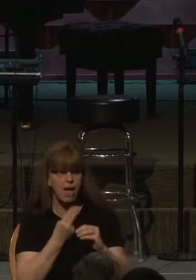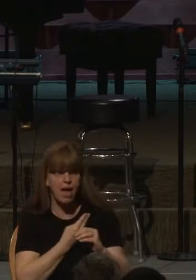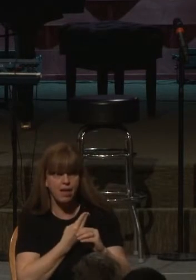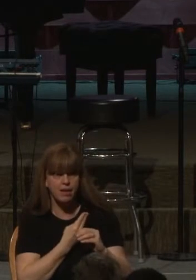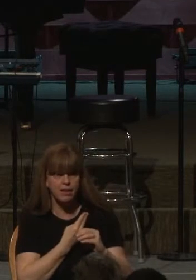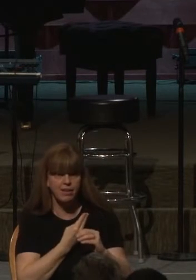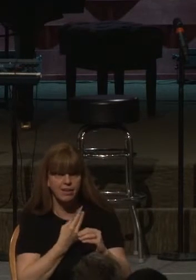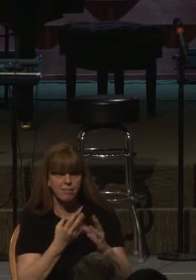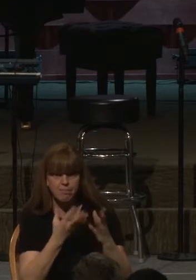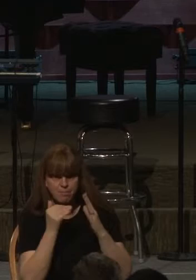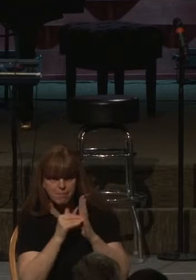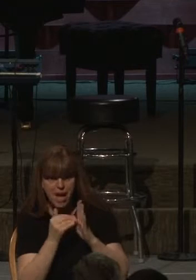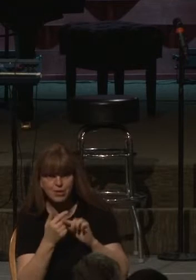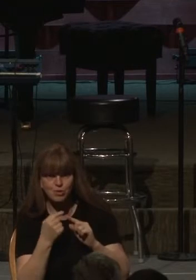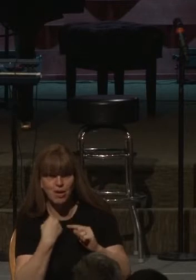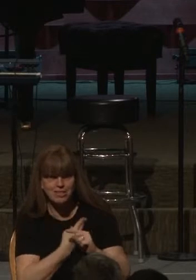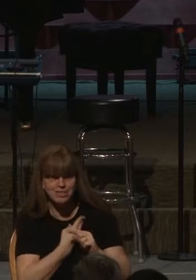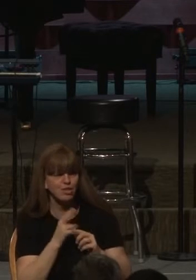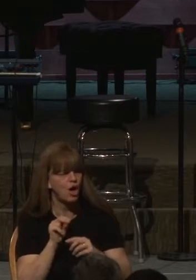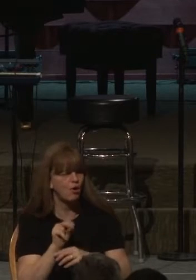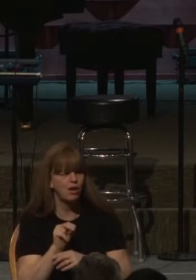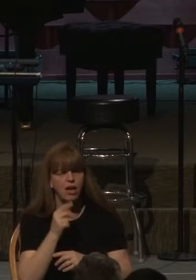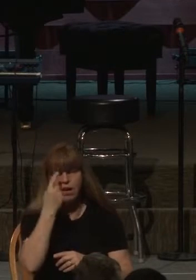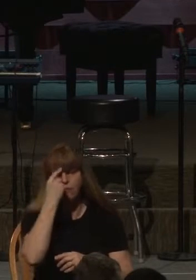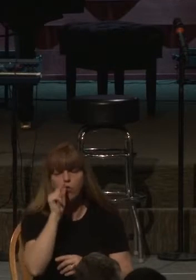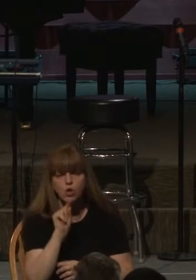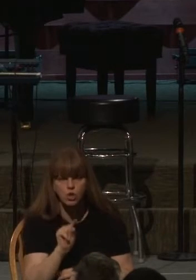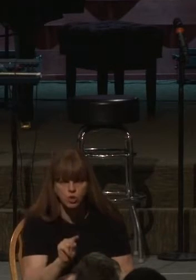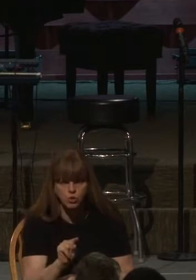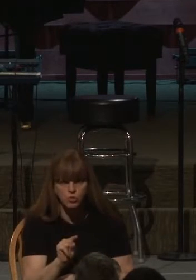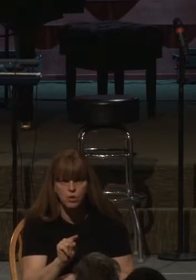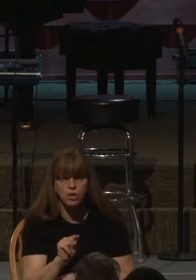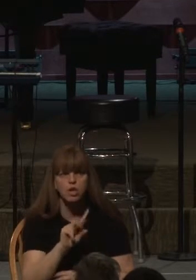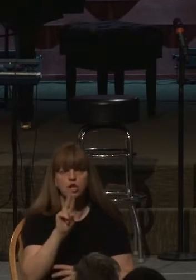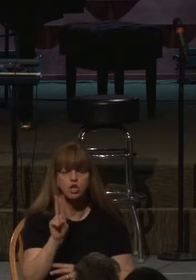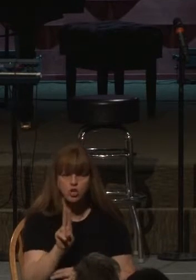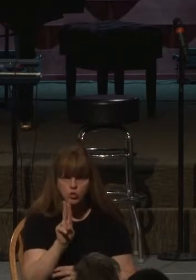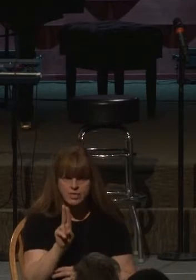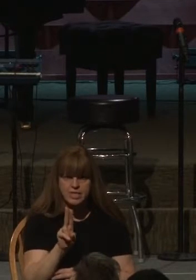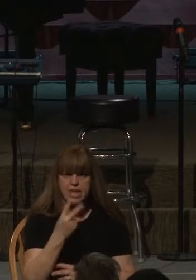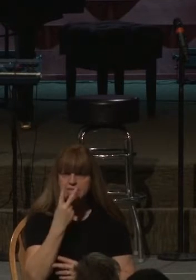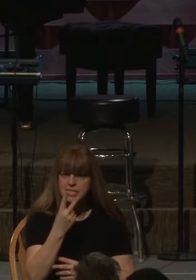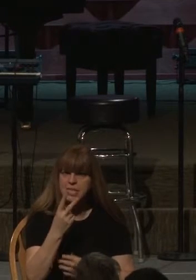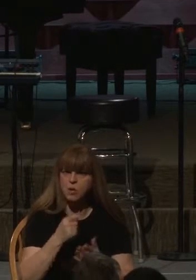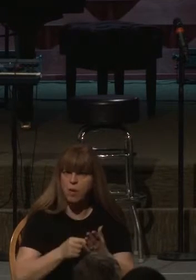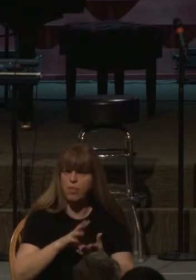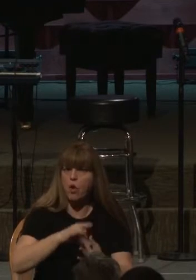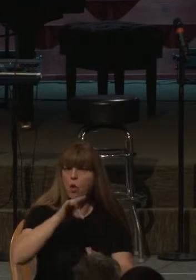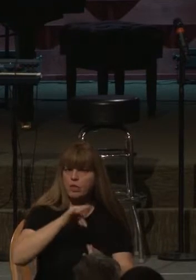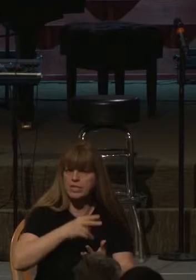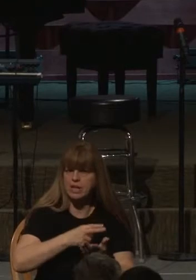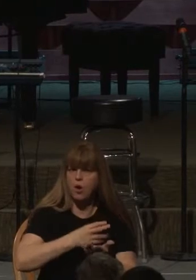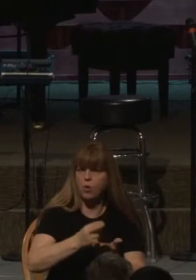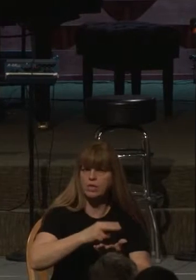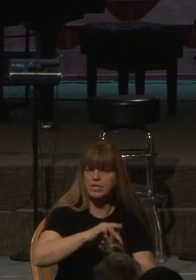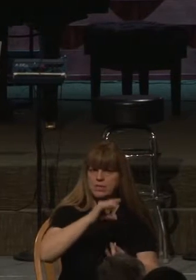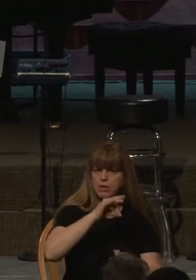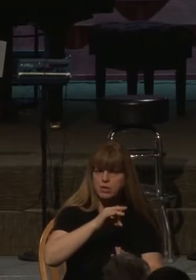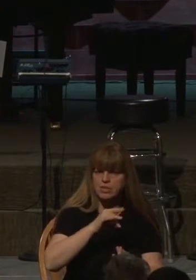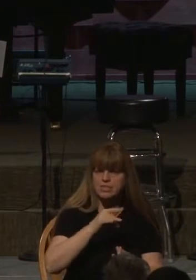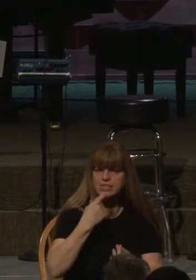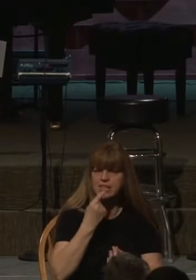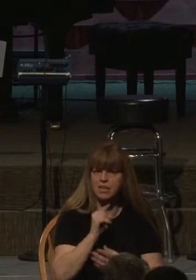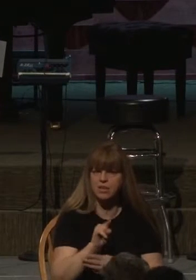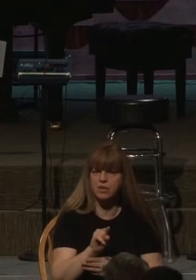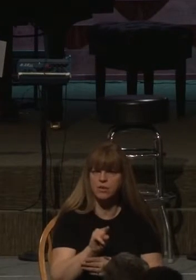score? Absolutely not. This is just for you. Use it. See what the Holy Spirit reveals. Secondly,